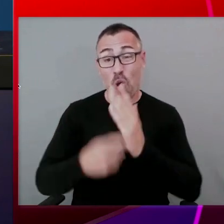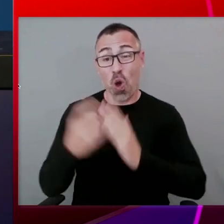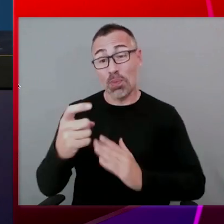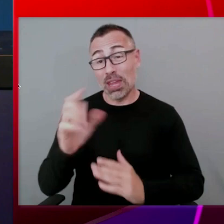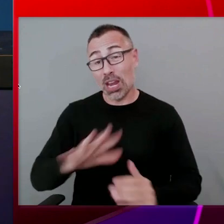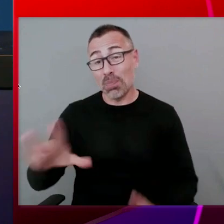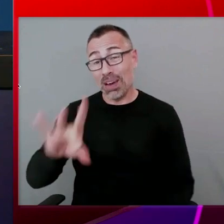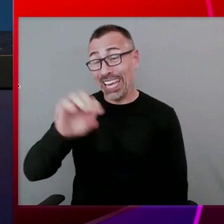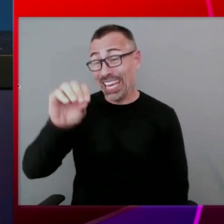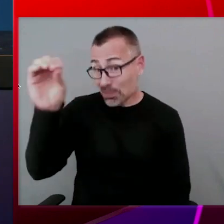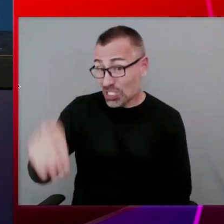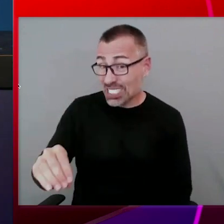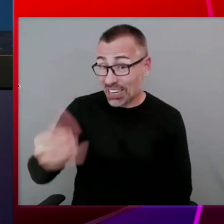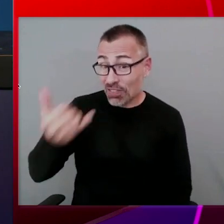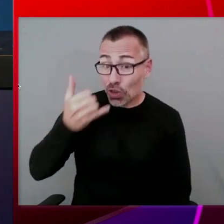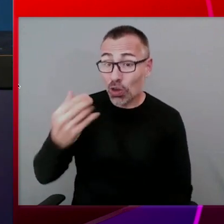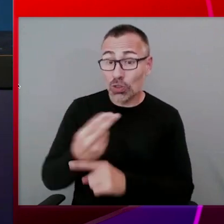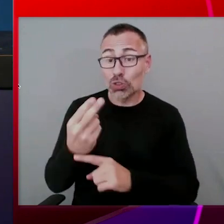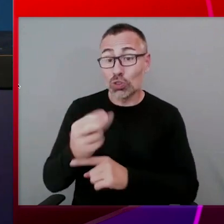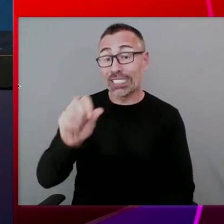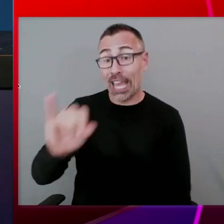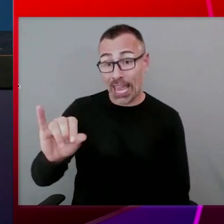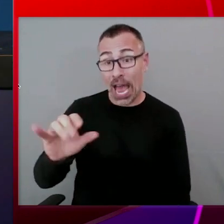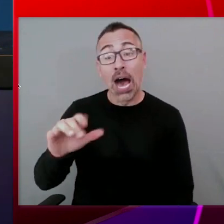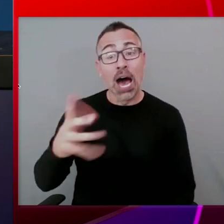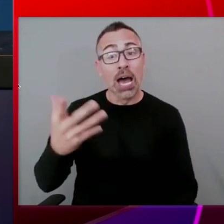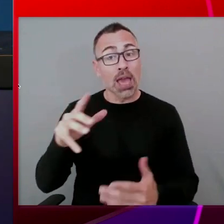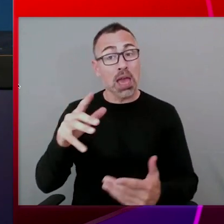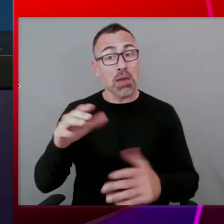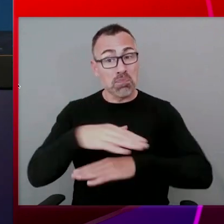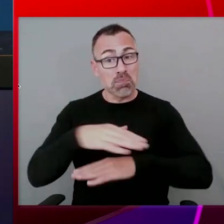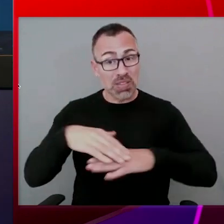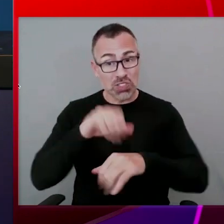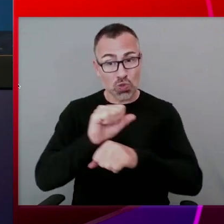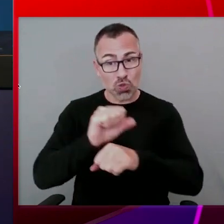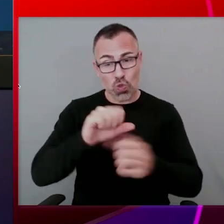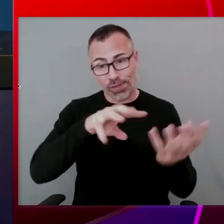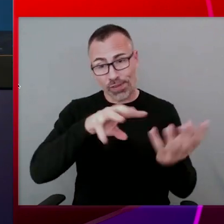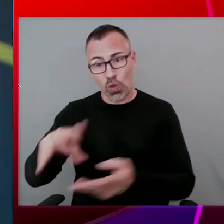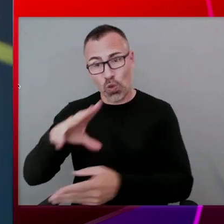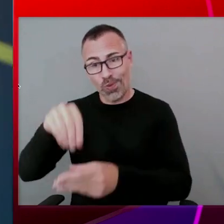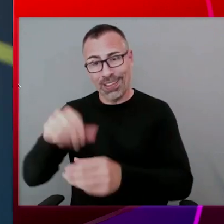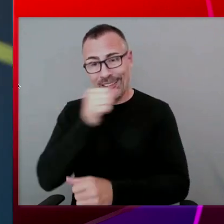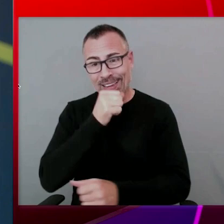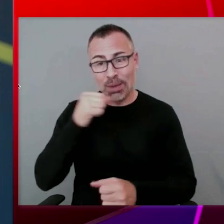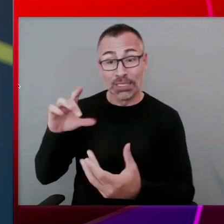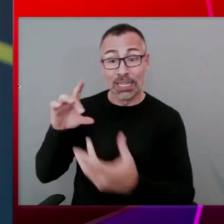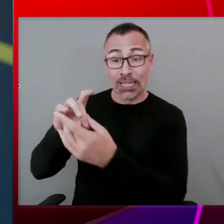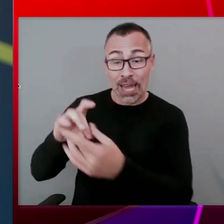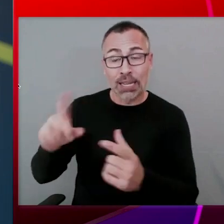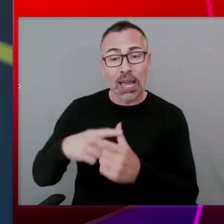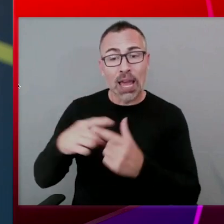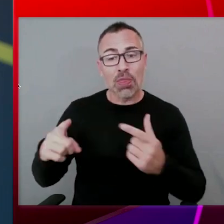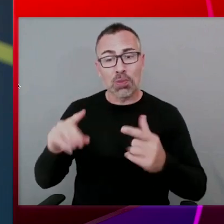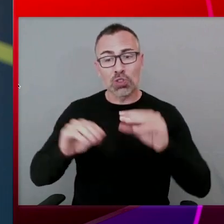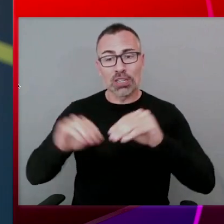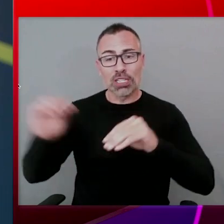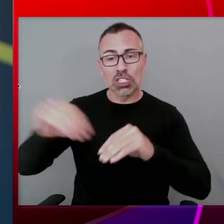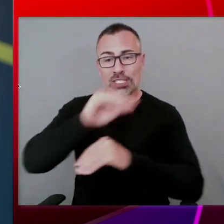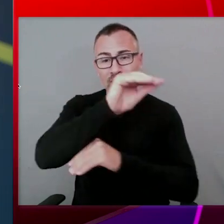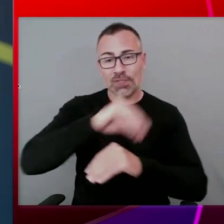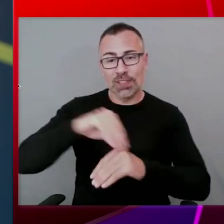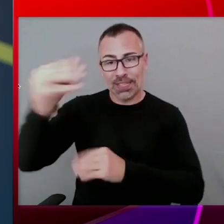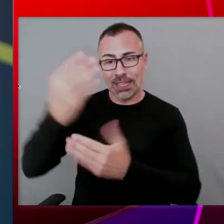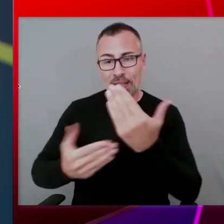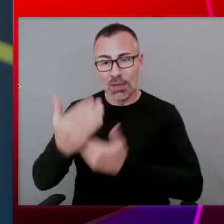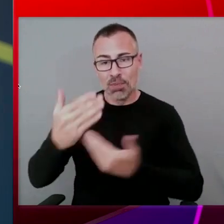and just basic workflow in Amazon Connect. And we were able to then start shifting some of the manual volunteering capability to other areas to